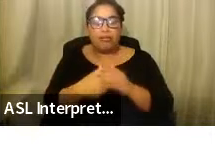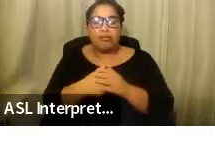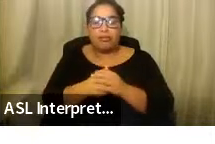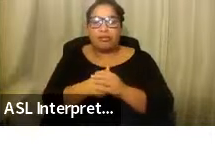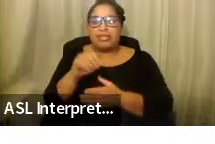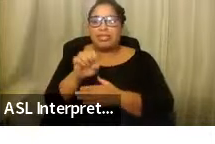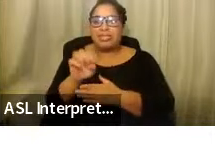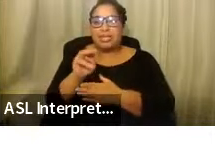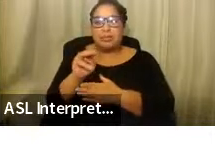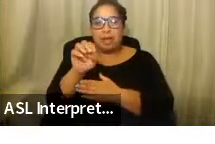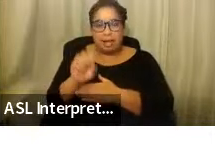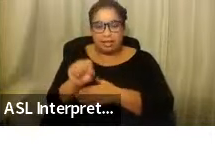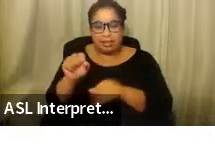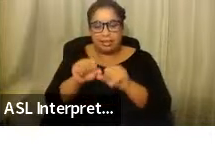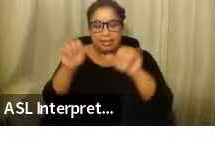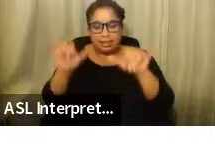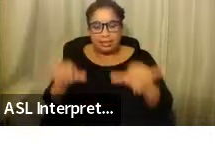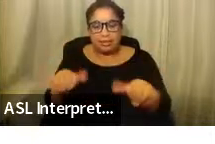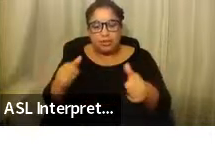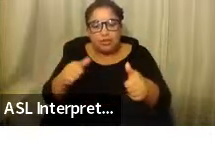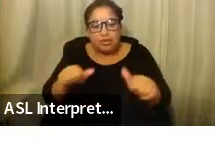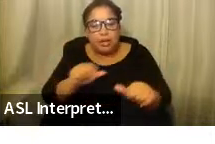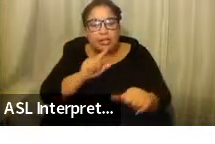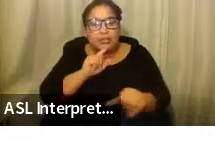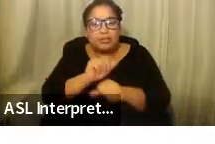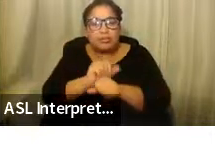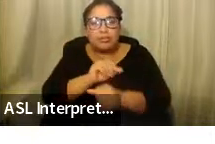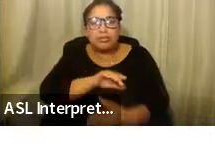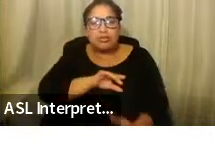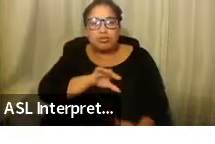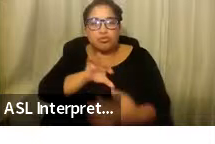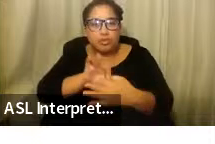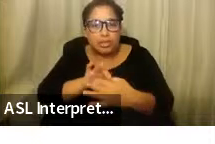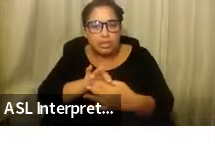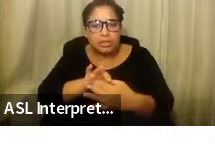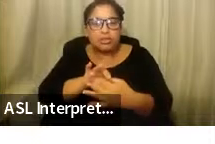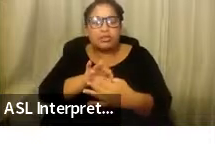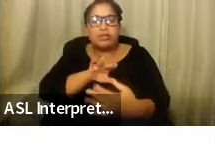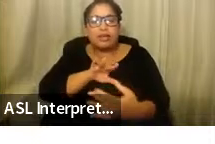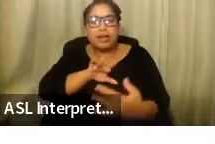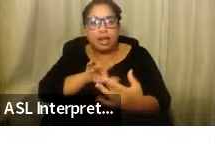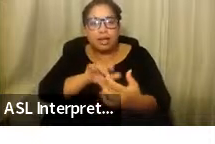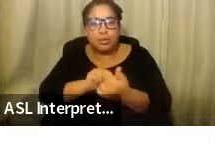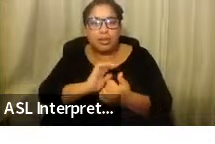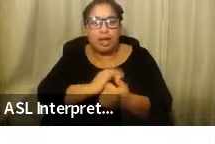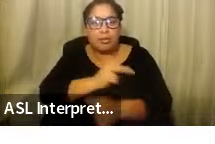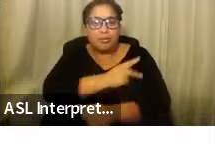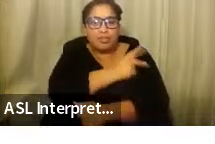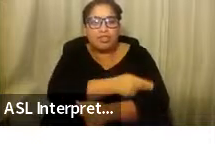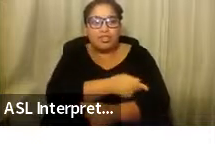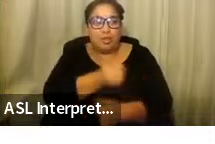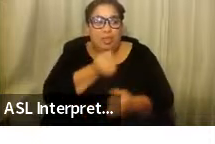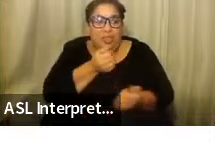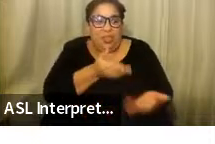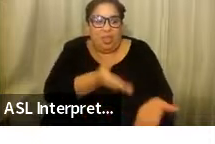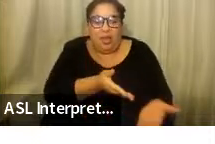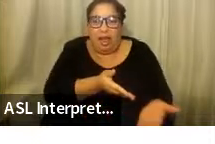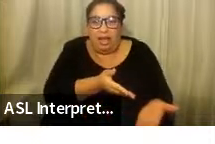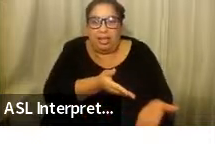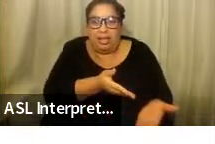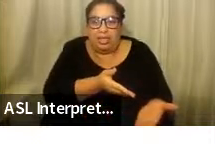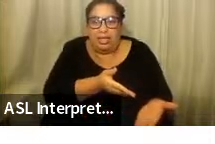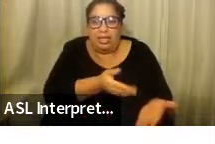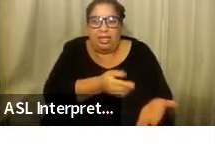the EMS system trying to reach our patients where they are and get back to where we were at the turn of the